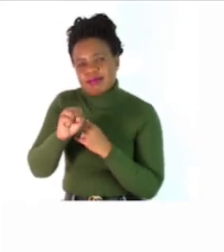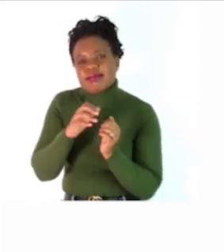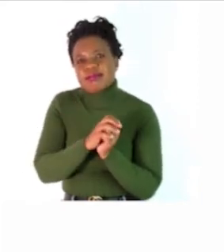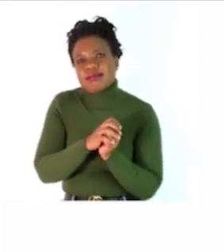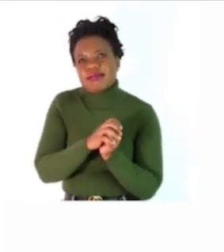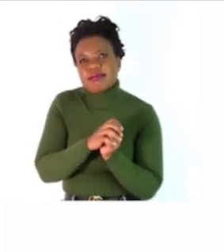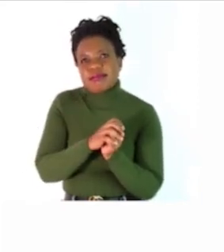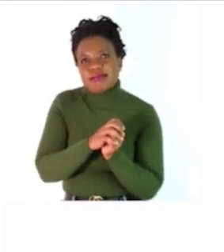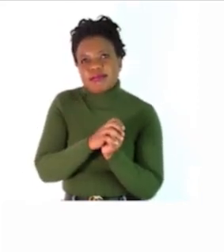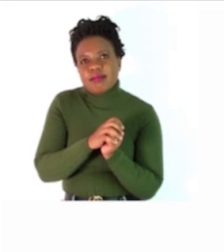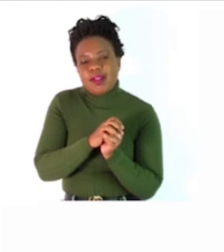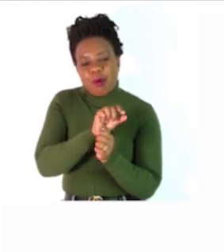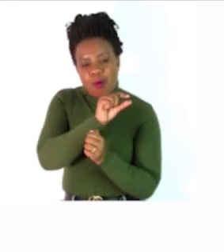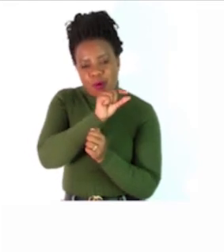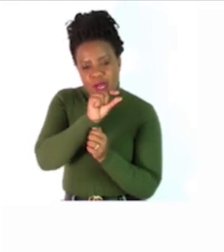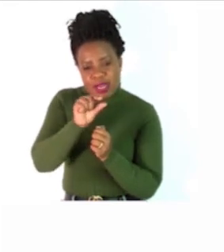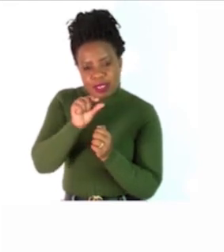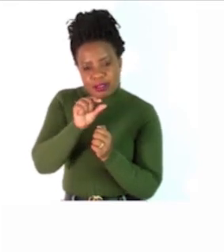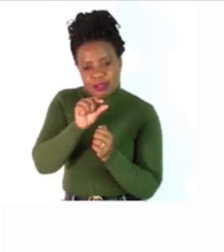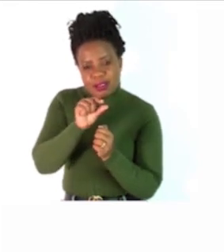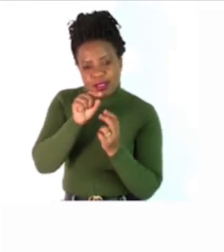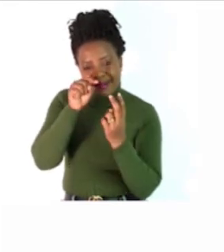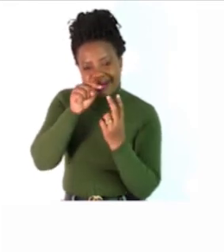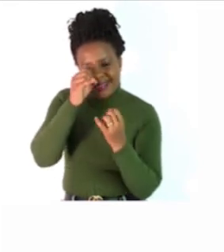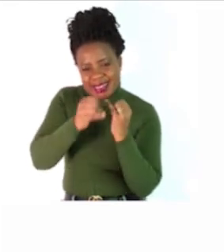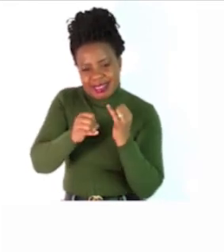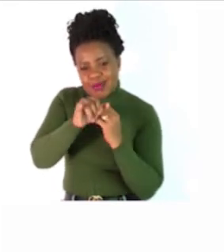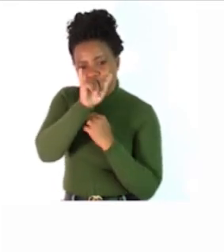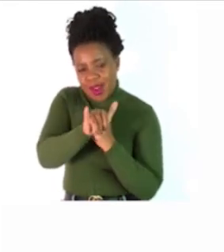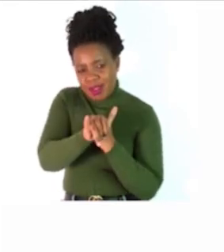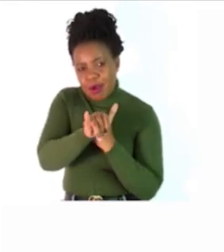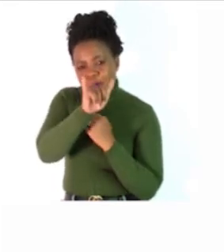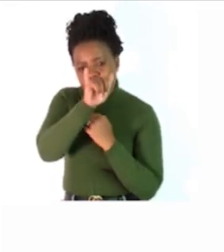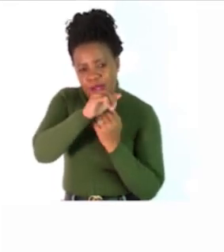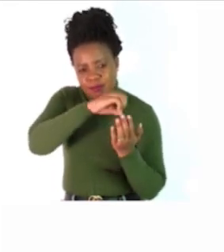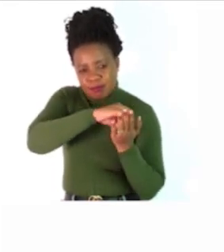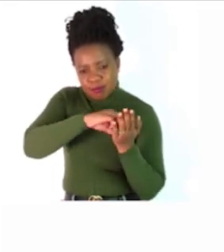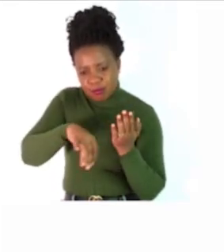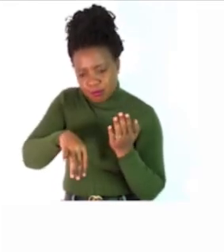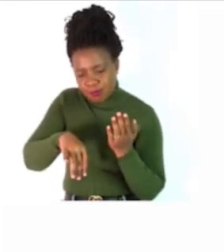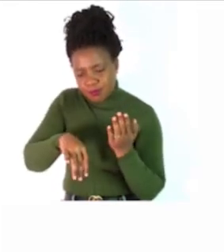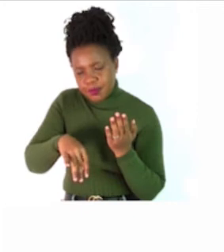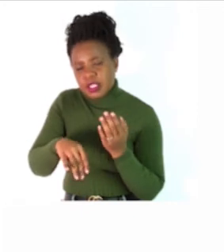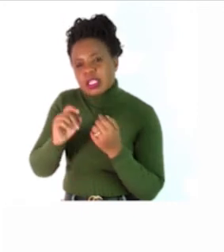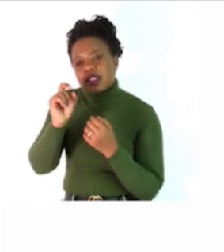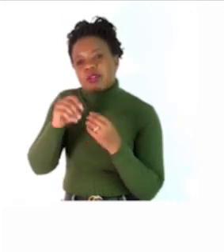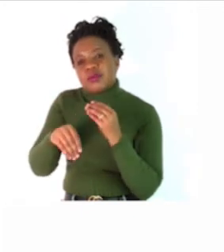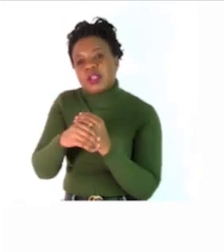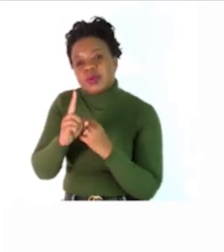the y rule where you throw away the y replace with ies words ending in f